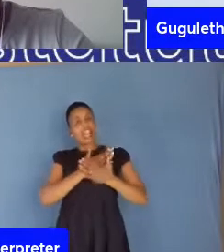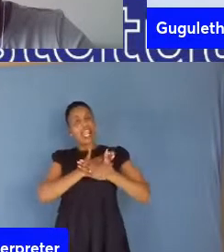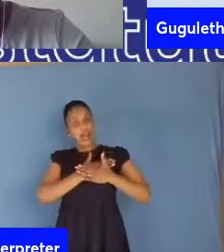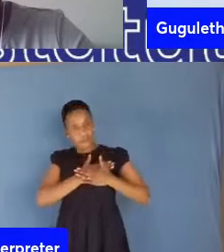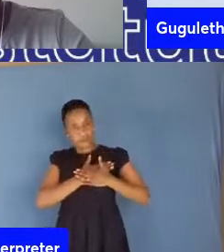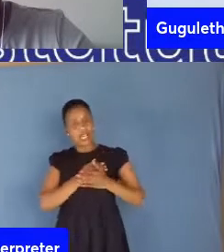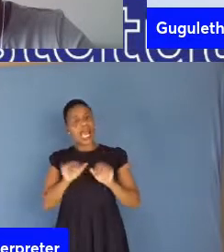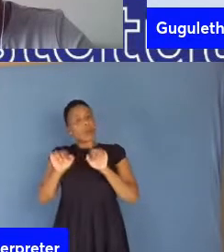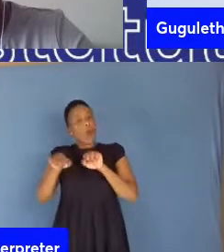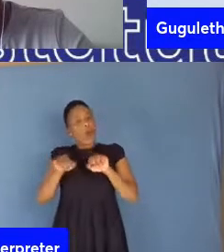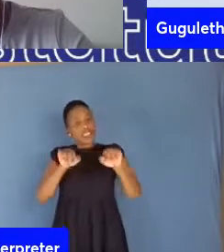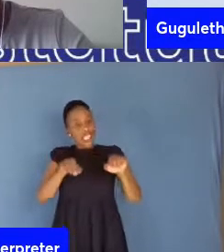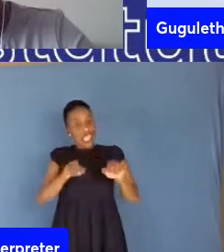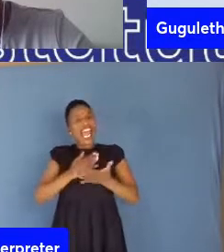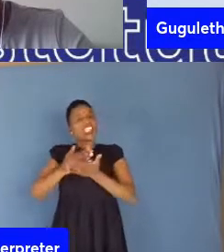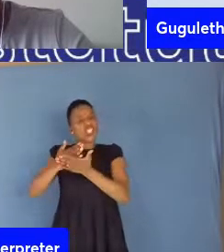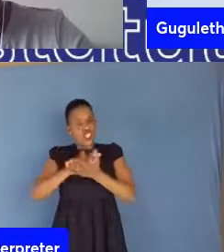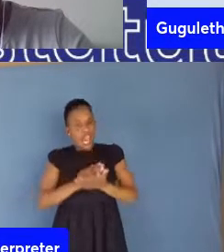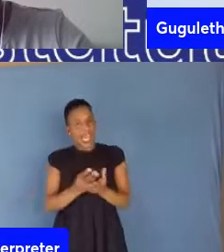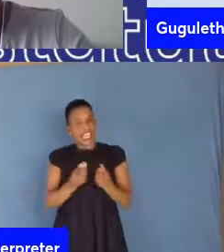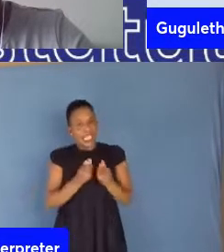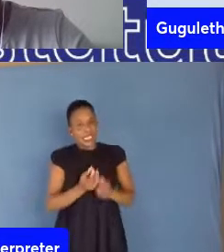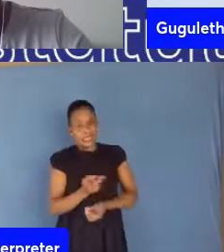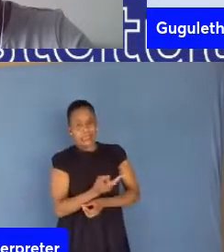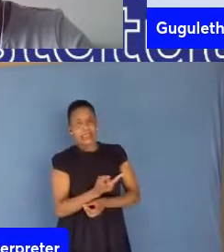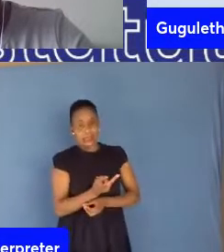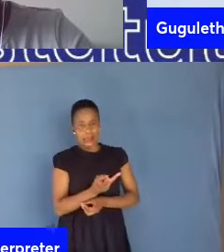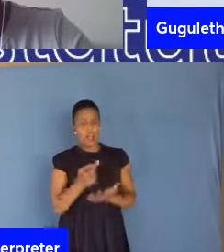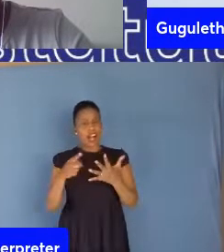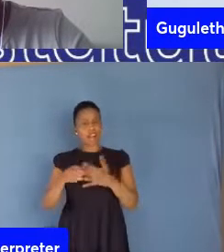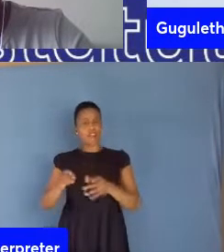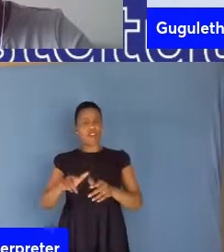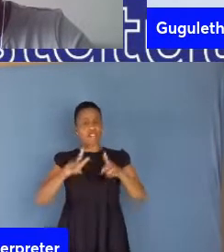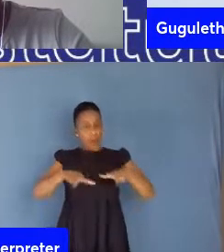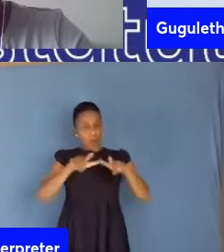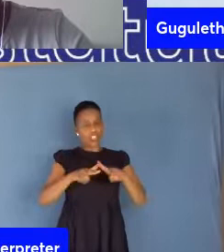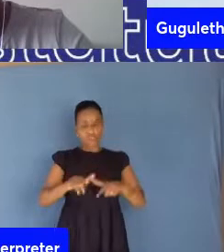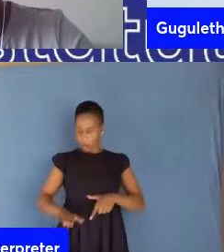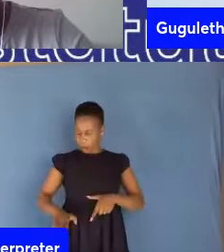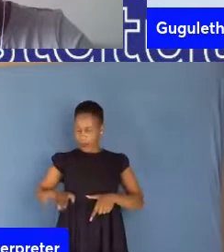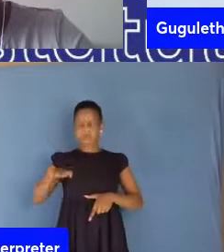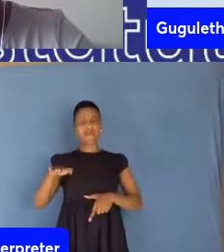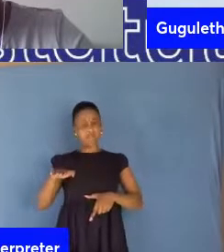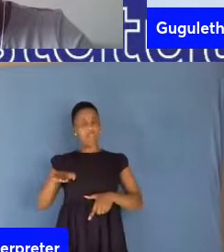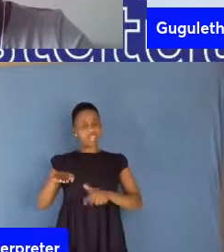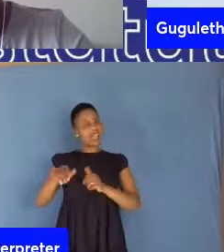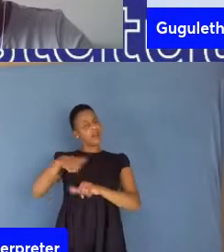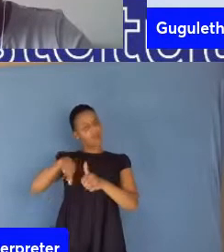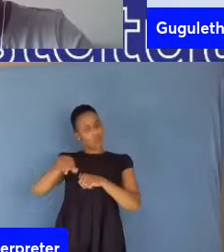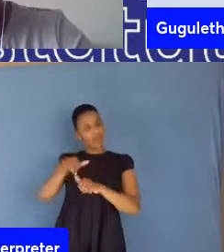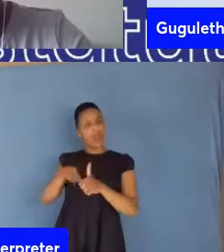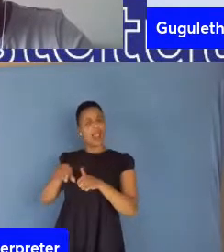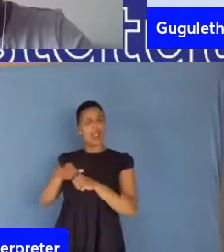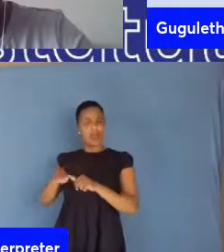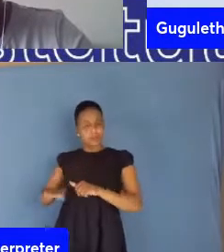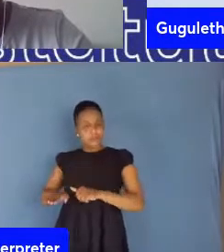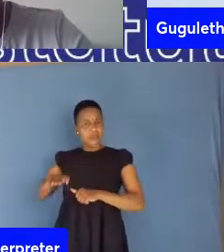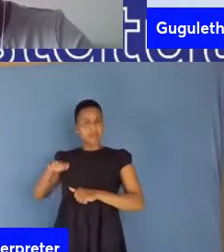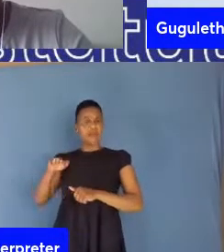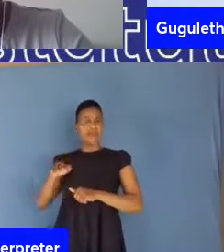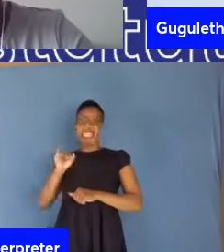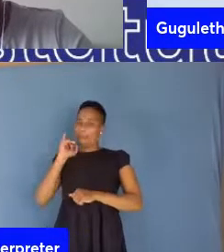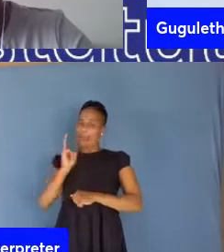of language and the kind of upbringing that we are socialized into being is that of not even